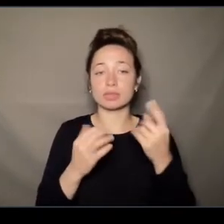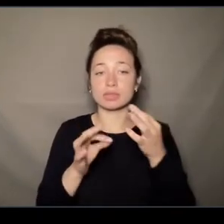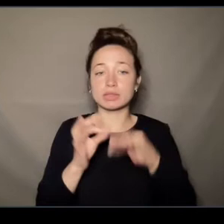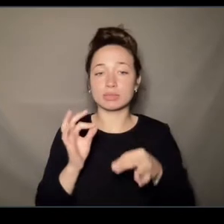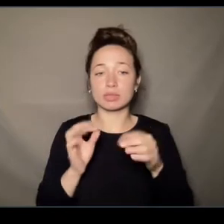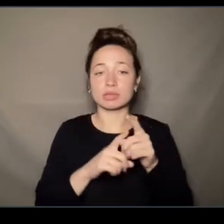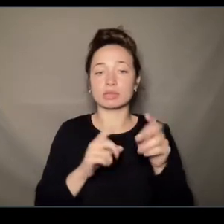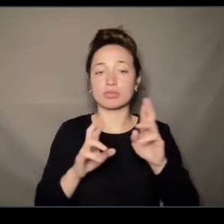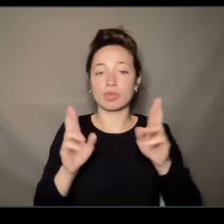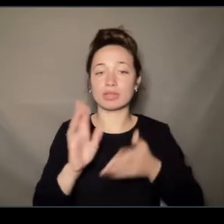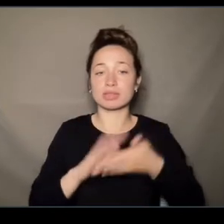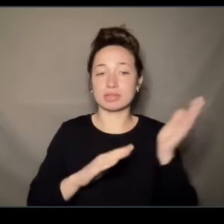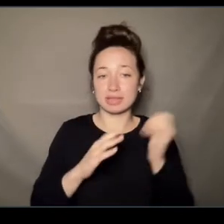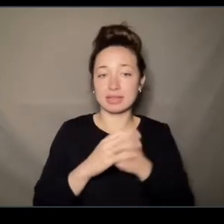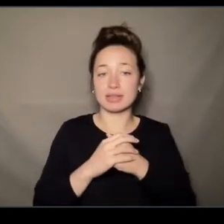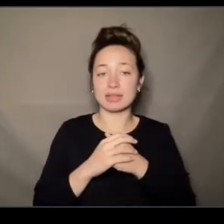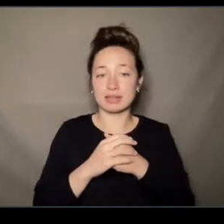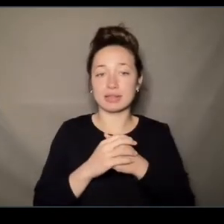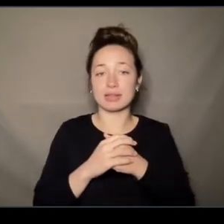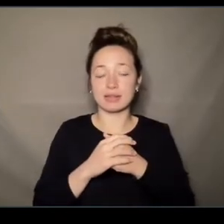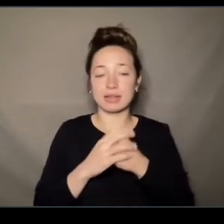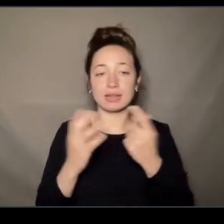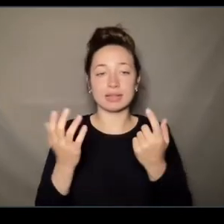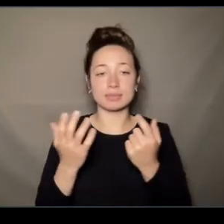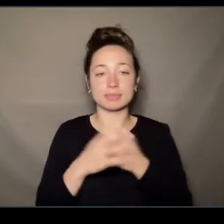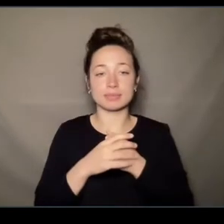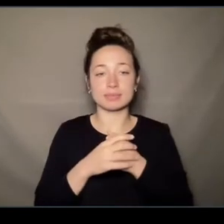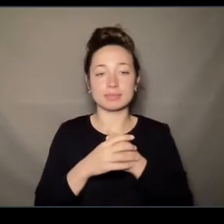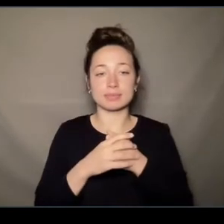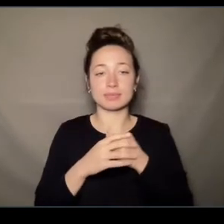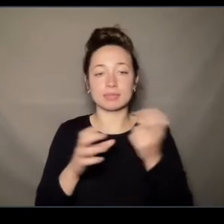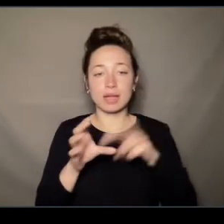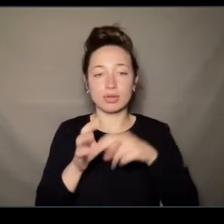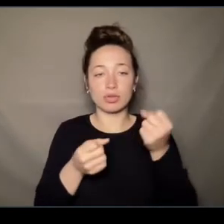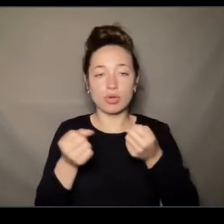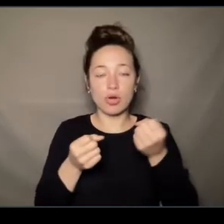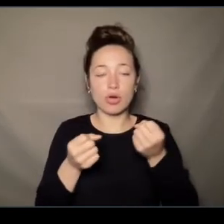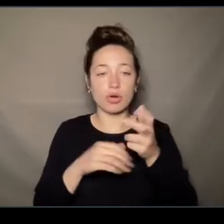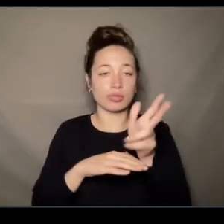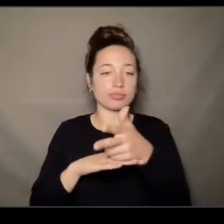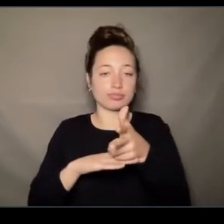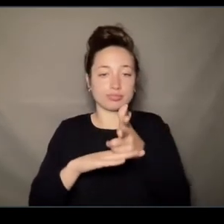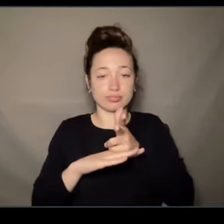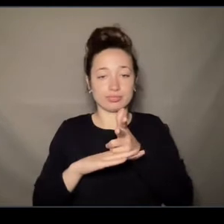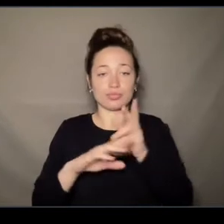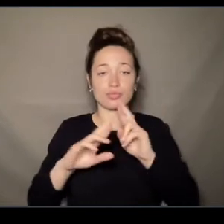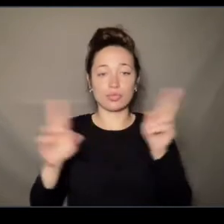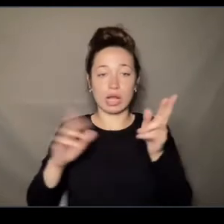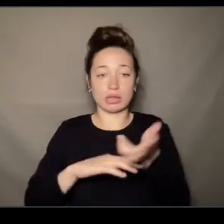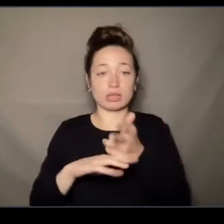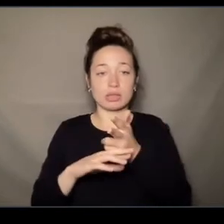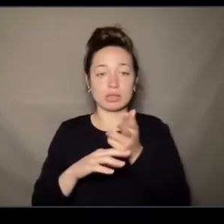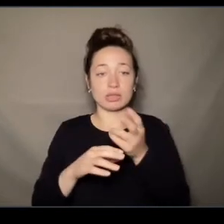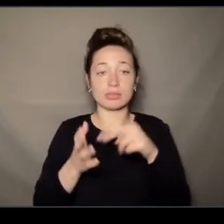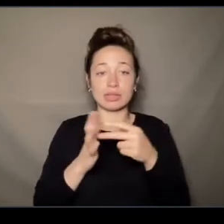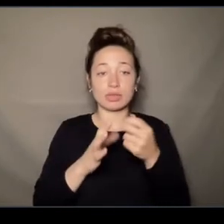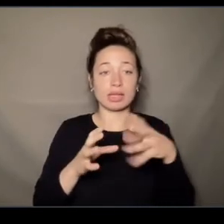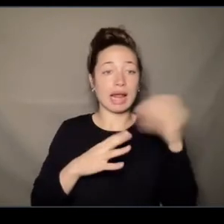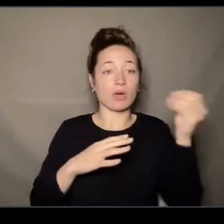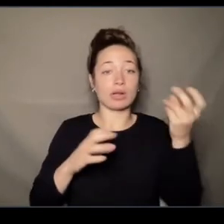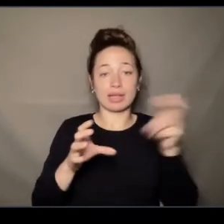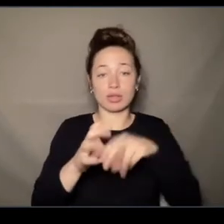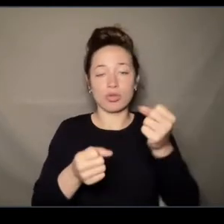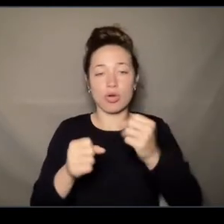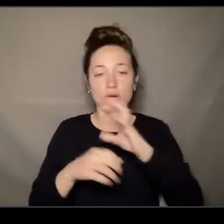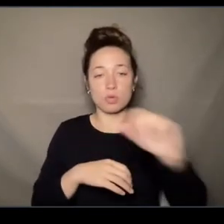having something as simple as, if you're getting ready to leave, back your car into the driveway. Have it so you can get out, get in the car,